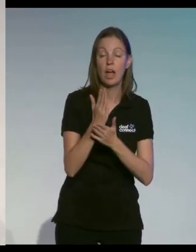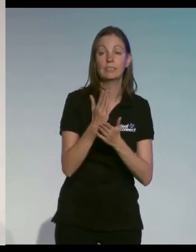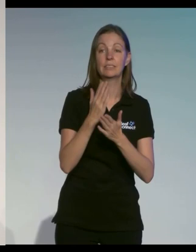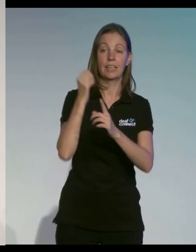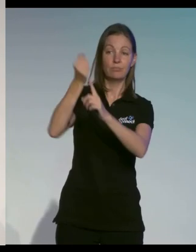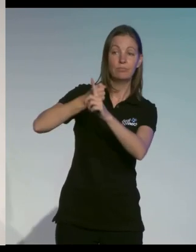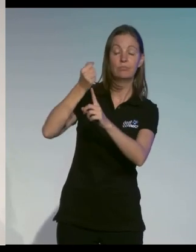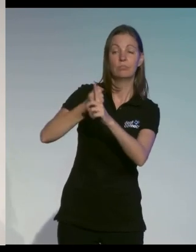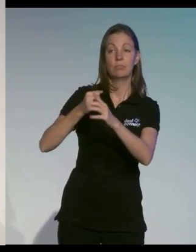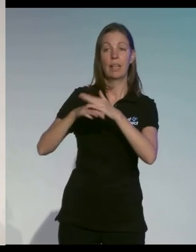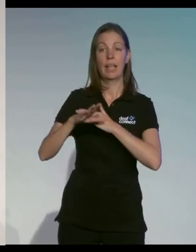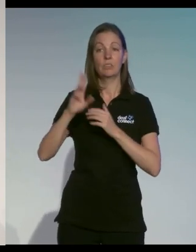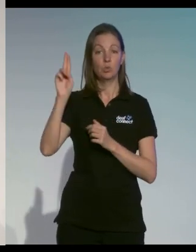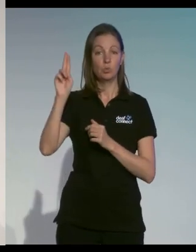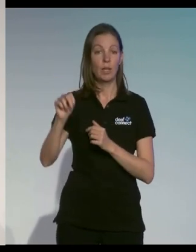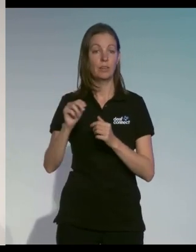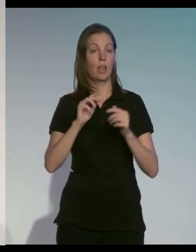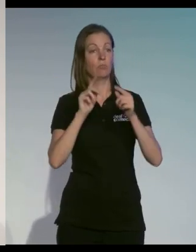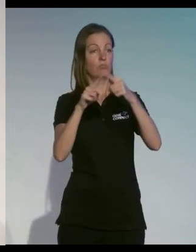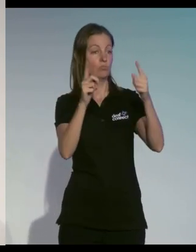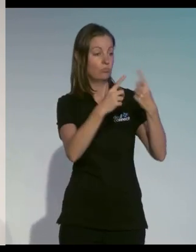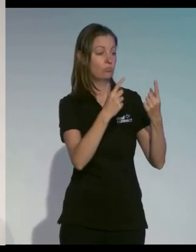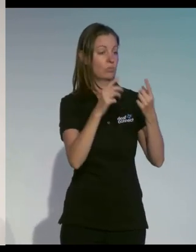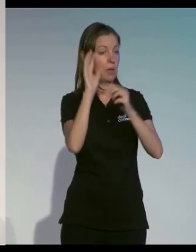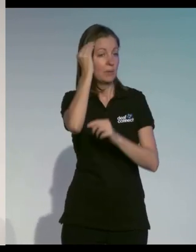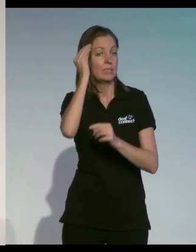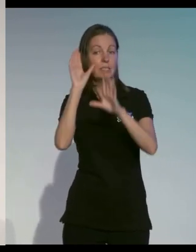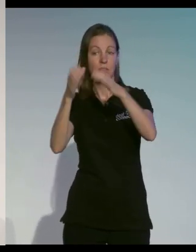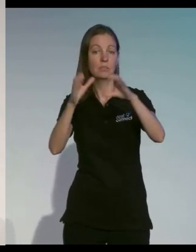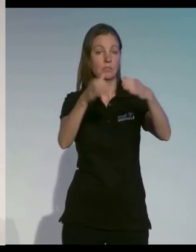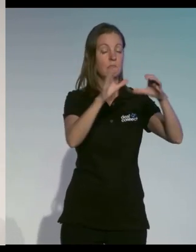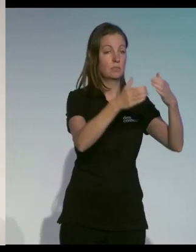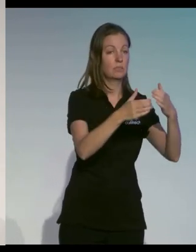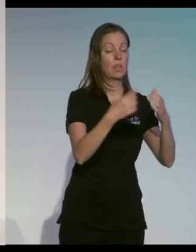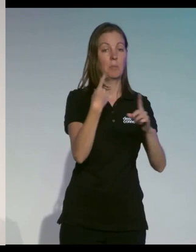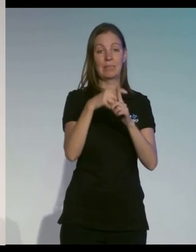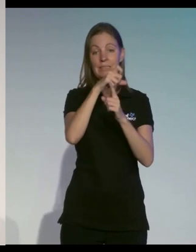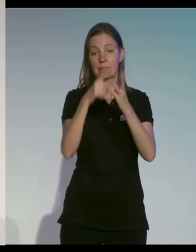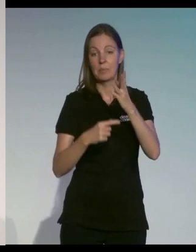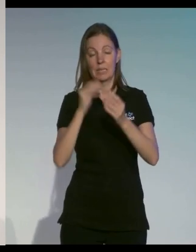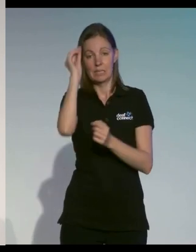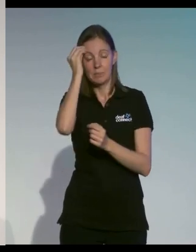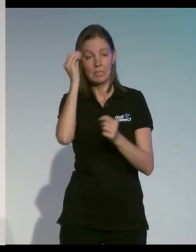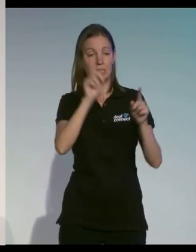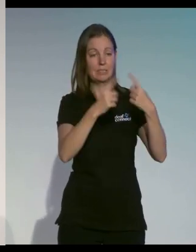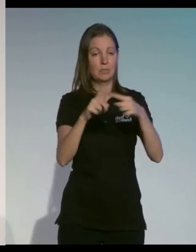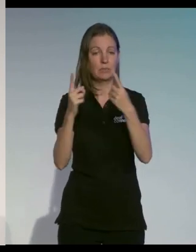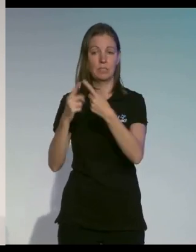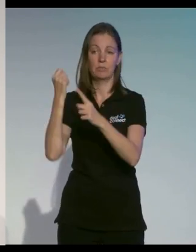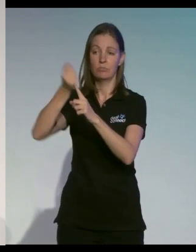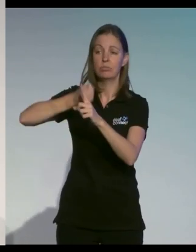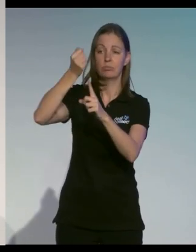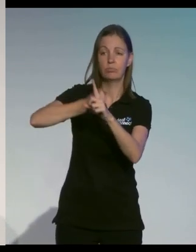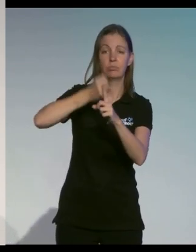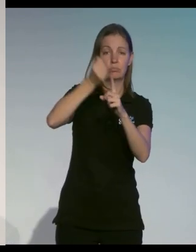Human Rights Council, twice to the Torture Committee, and then also to the Disability Committee. And each time they